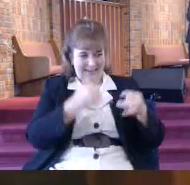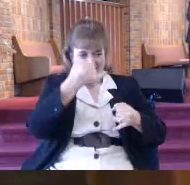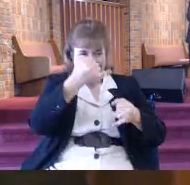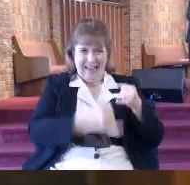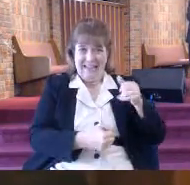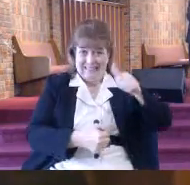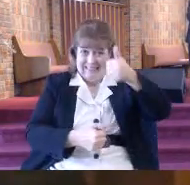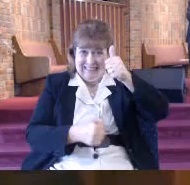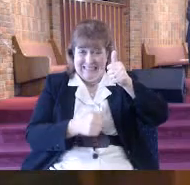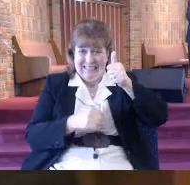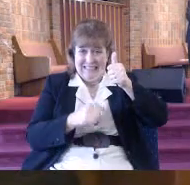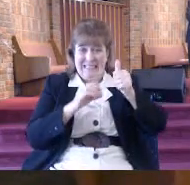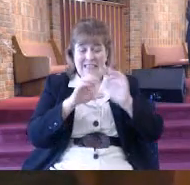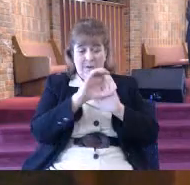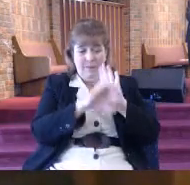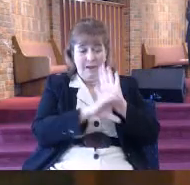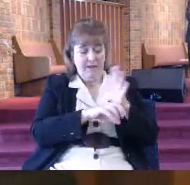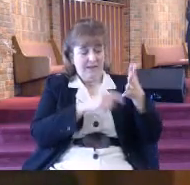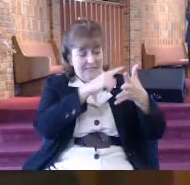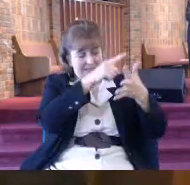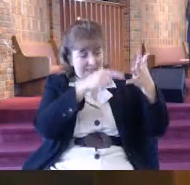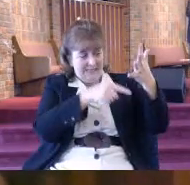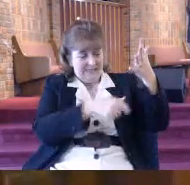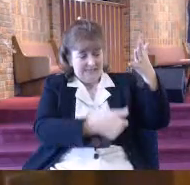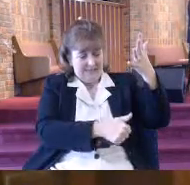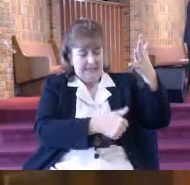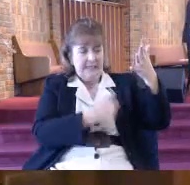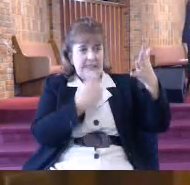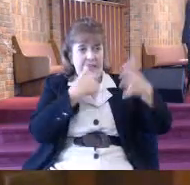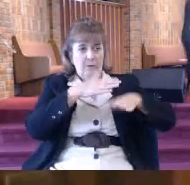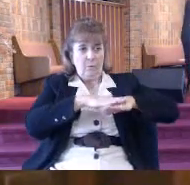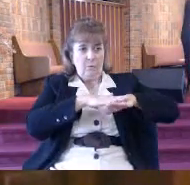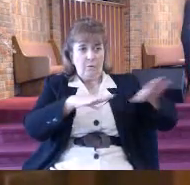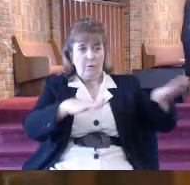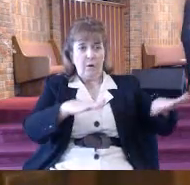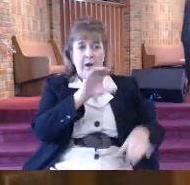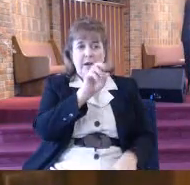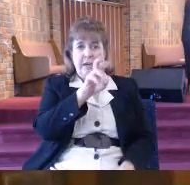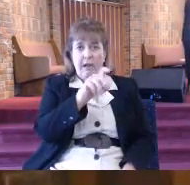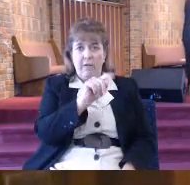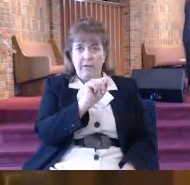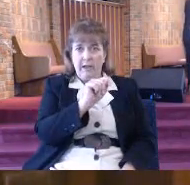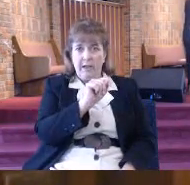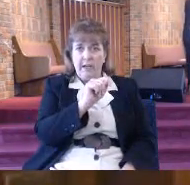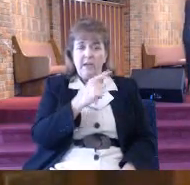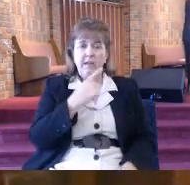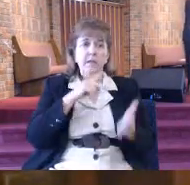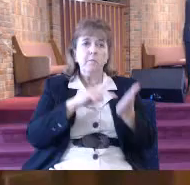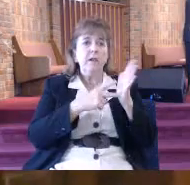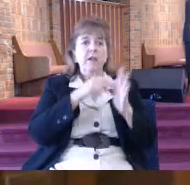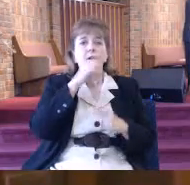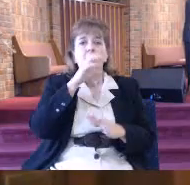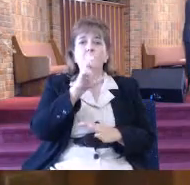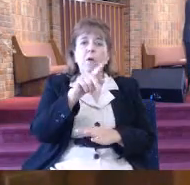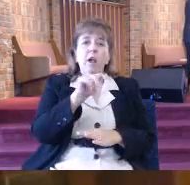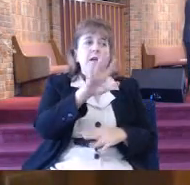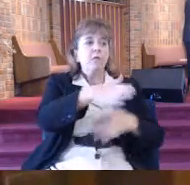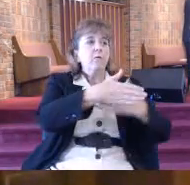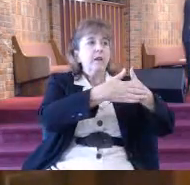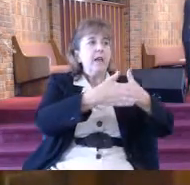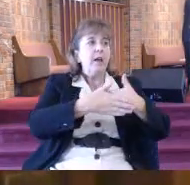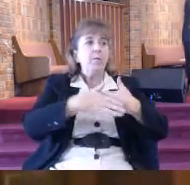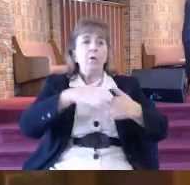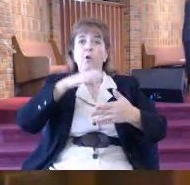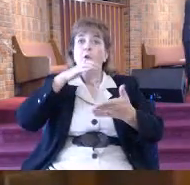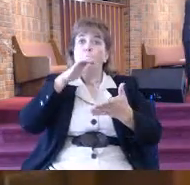Commandments, "Thou shalt not covet." And then describes, "You shall not covet your neighbor's wife." You